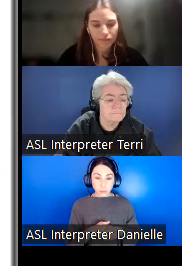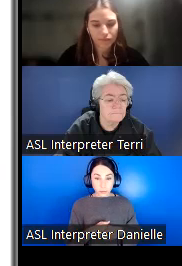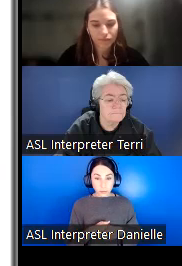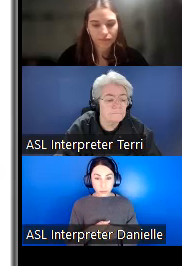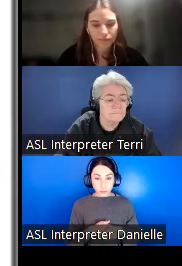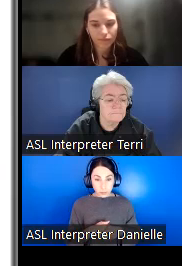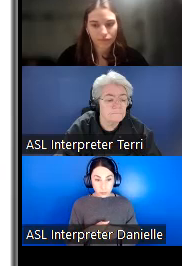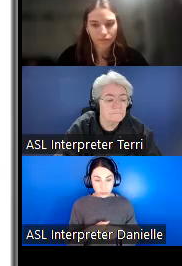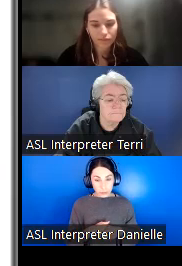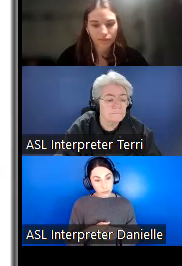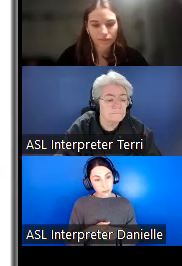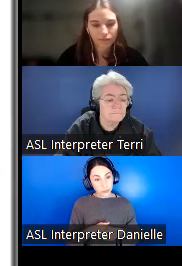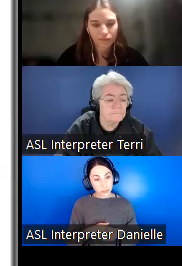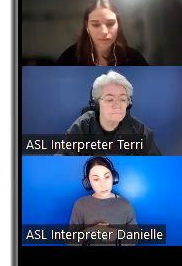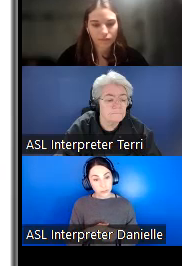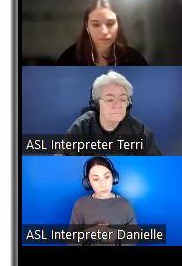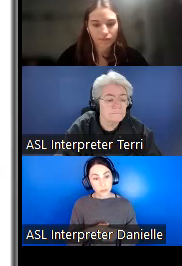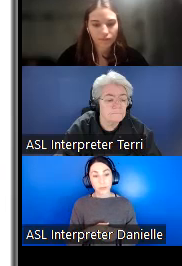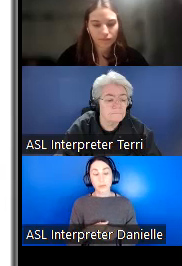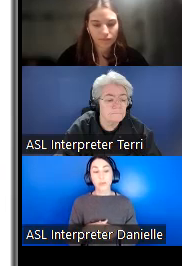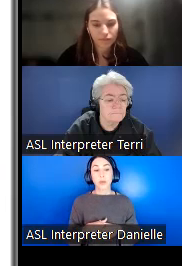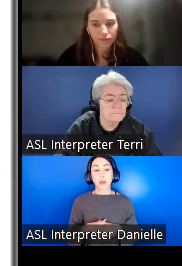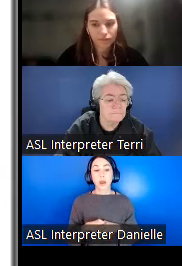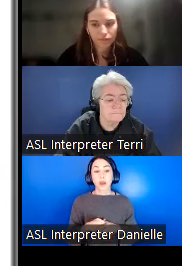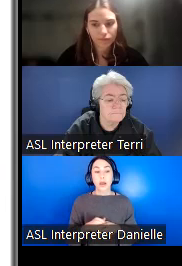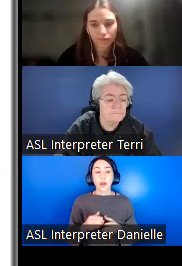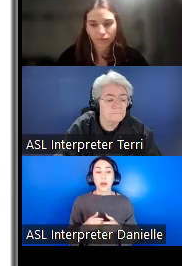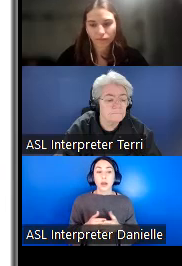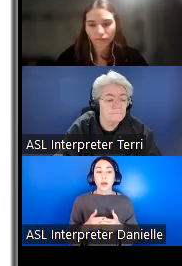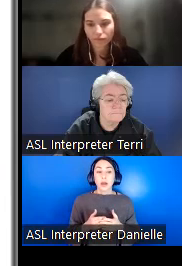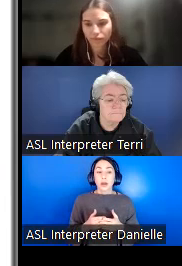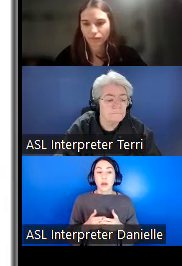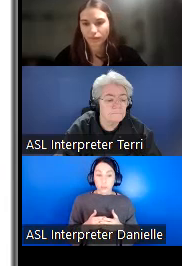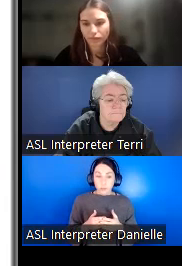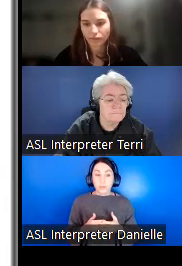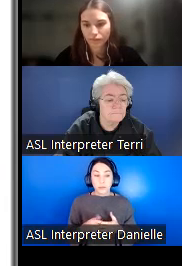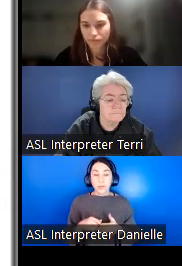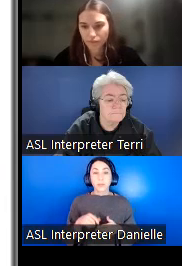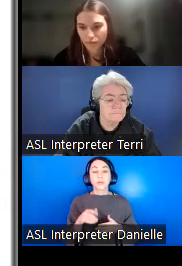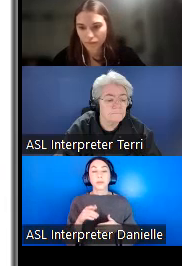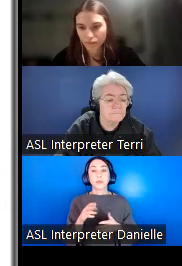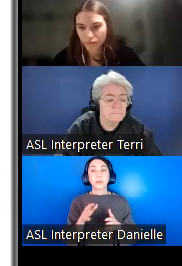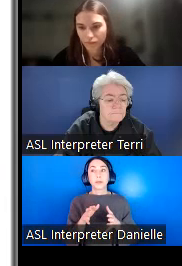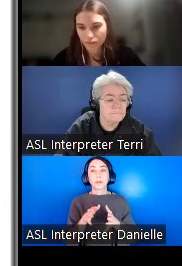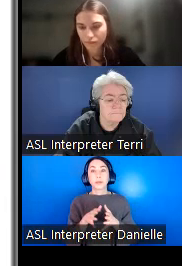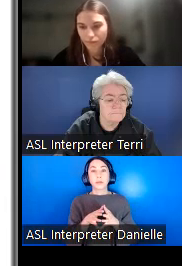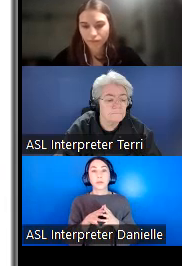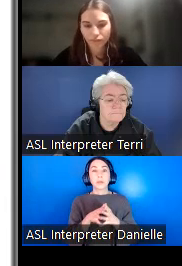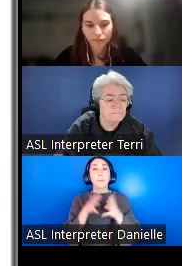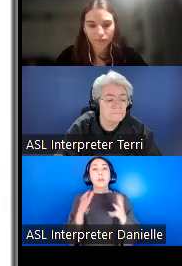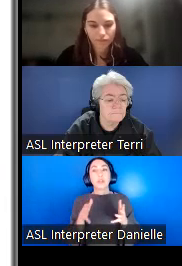me of my ability to work as effectively. So I had to leave my job. The amount of brain